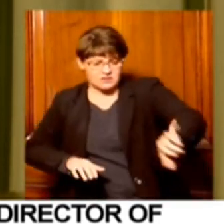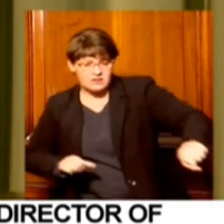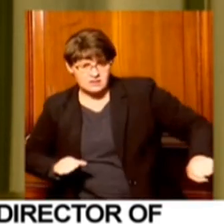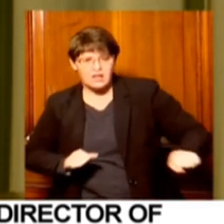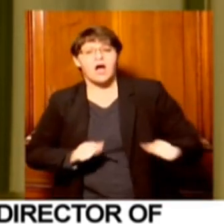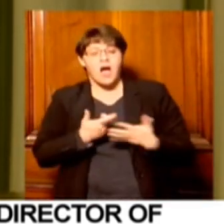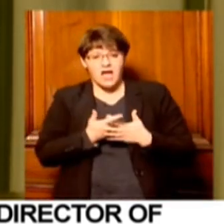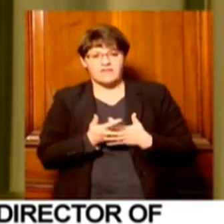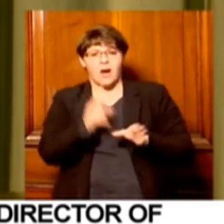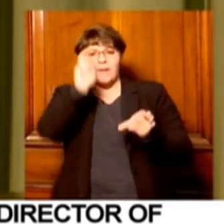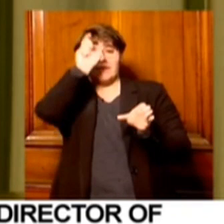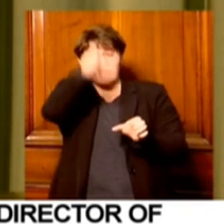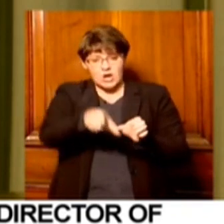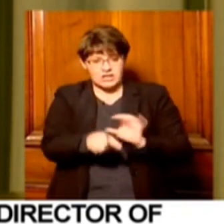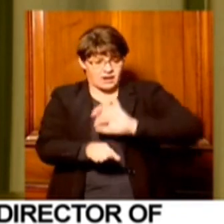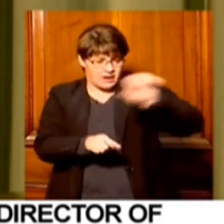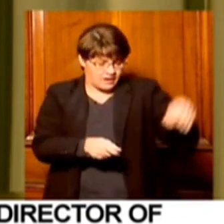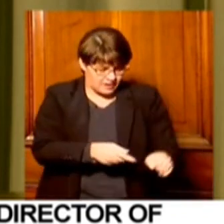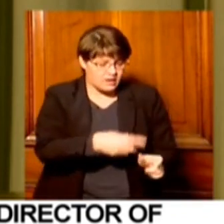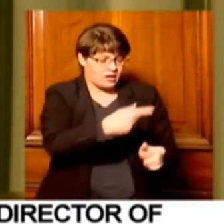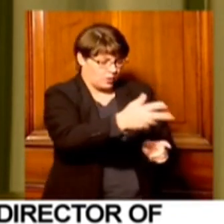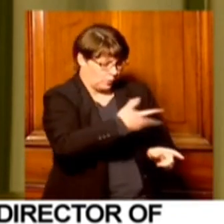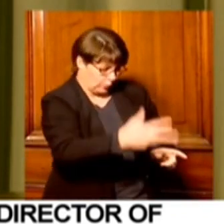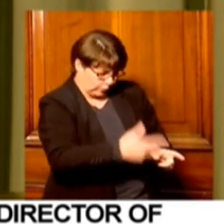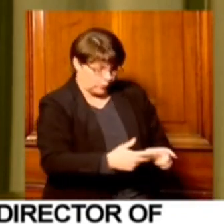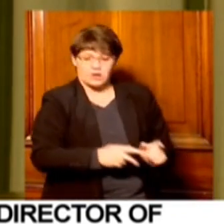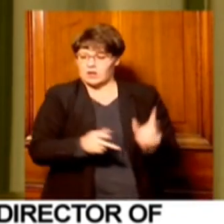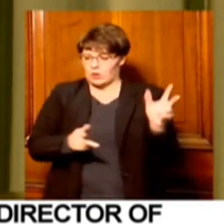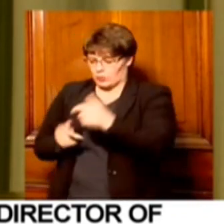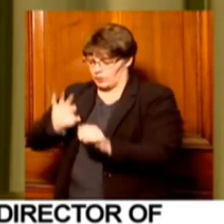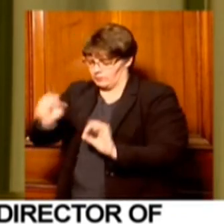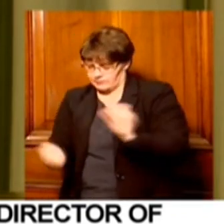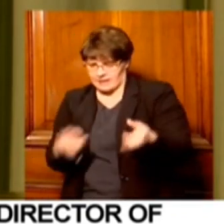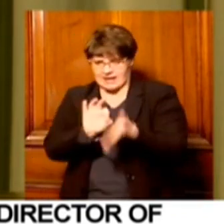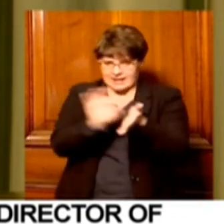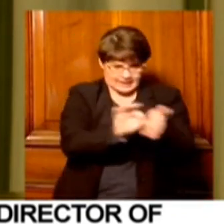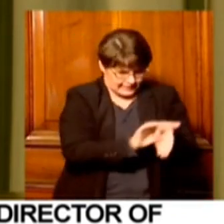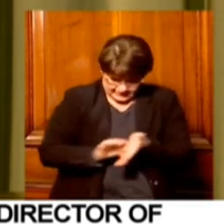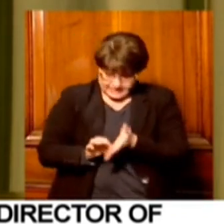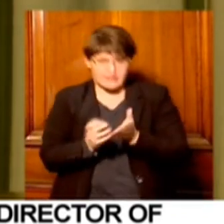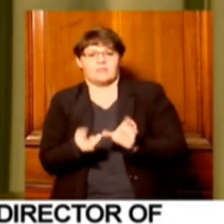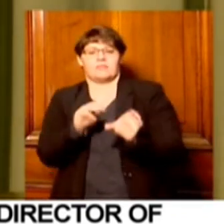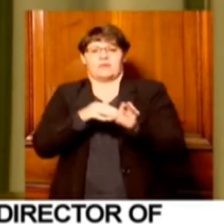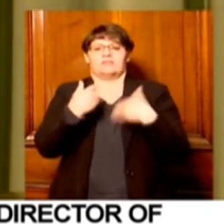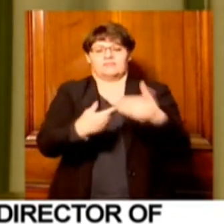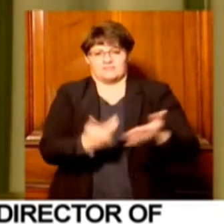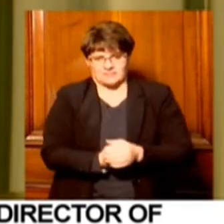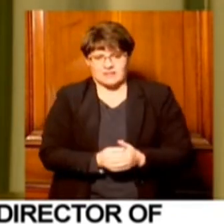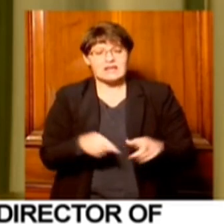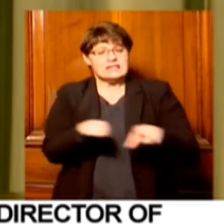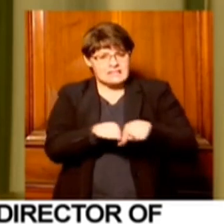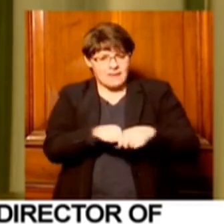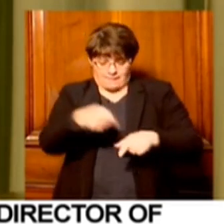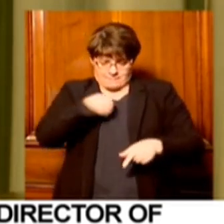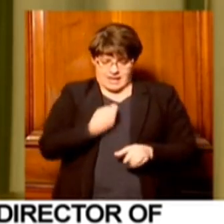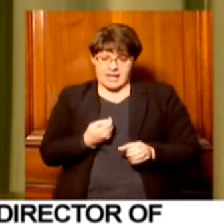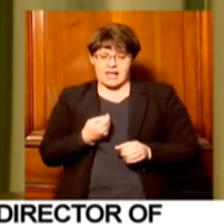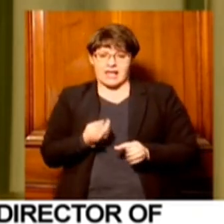sanitized after every load. Passengers must be encouraged to